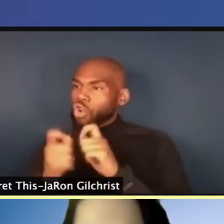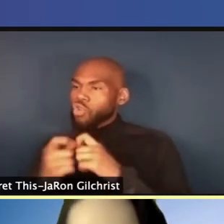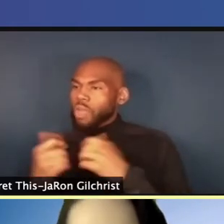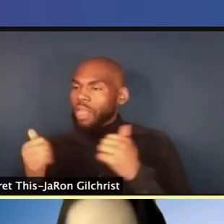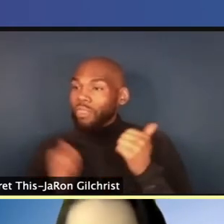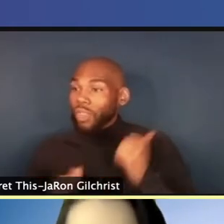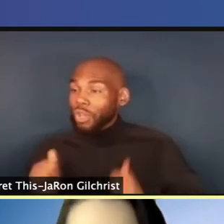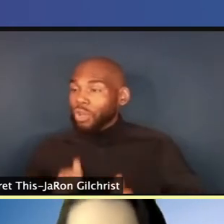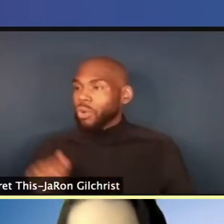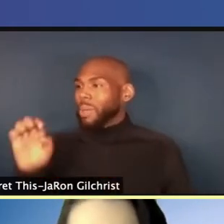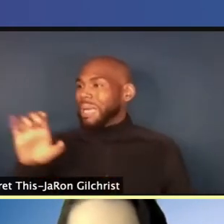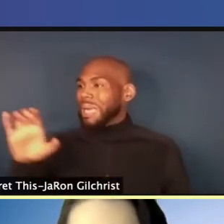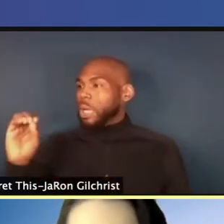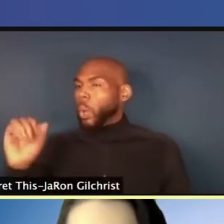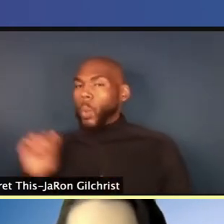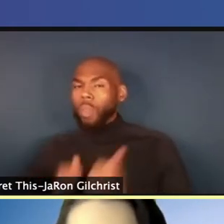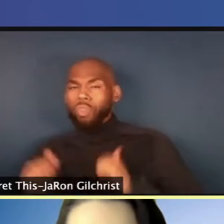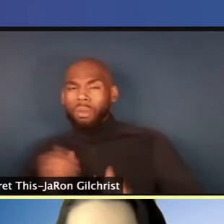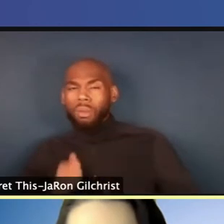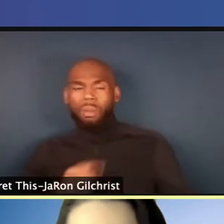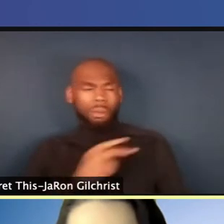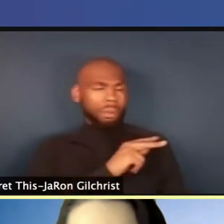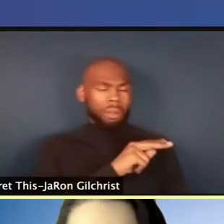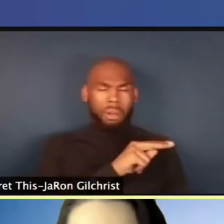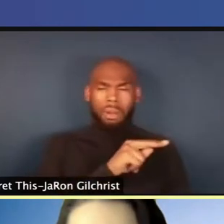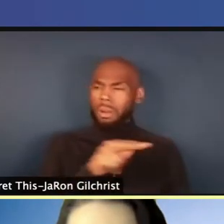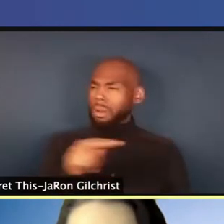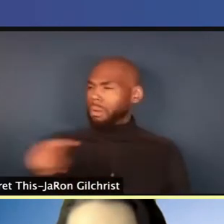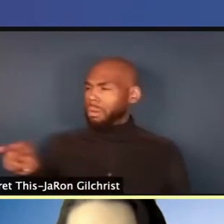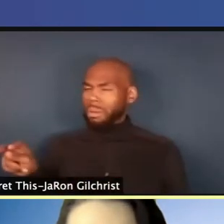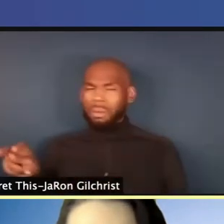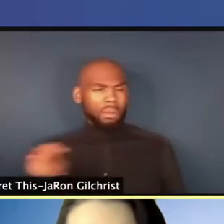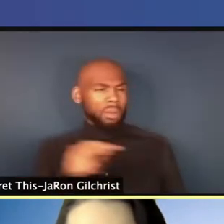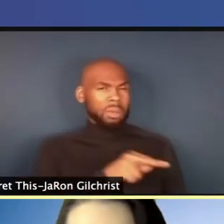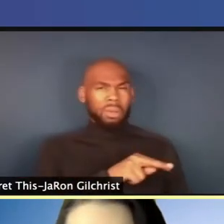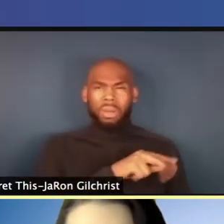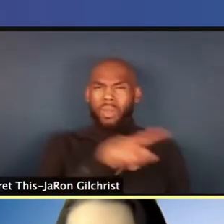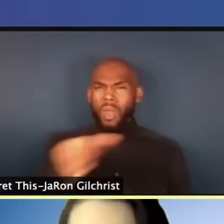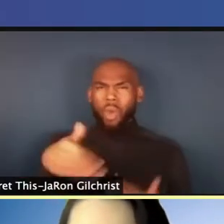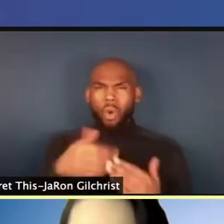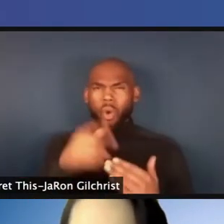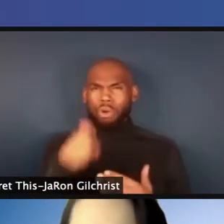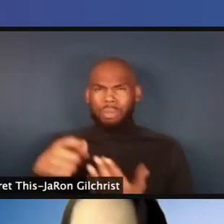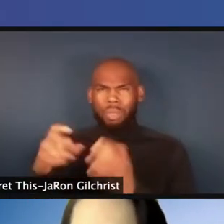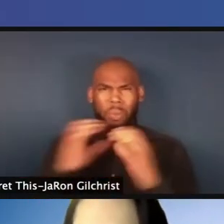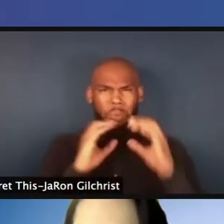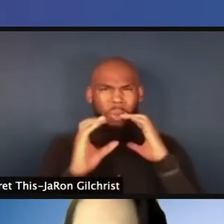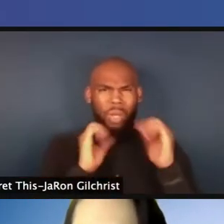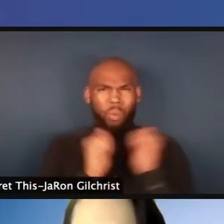like, why these should be the same, we should all be talking to each other.